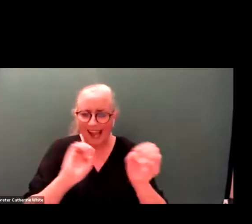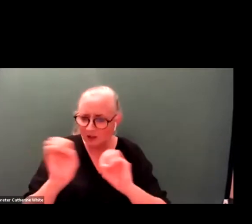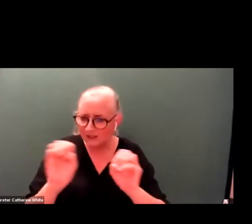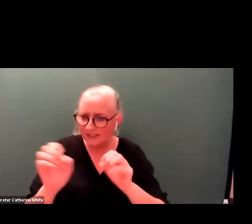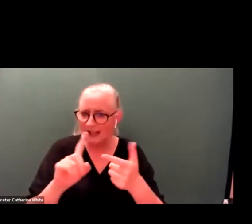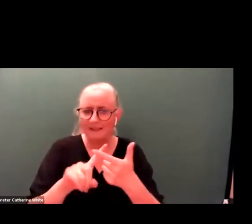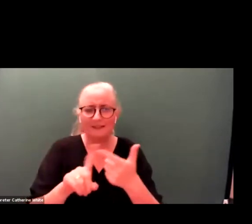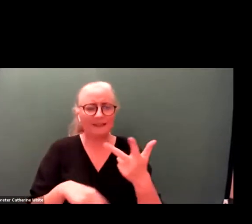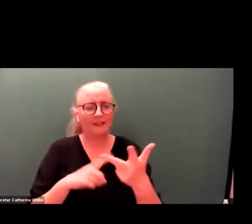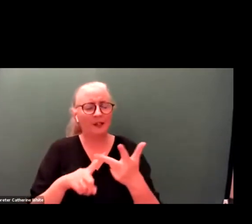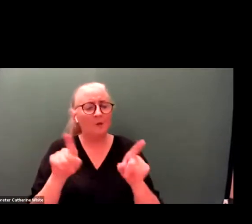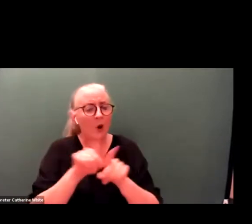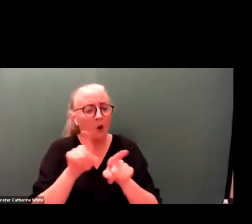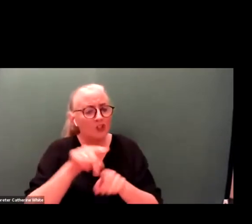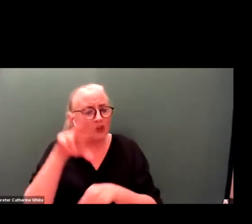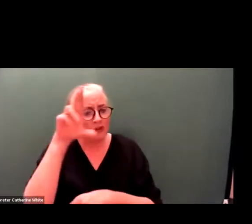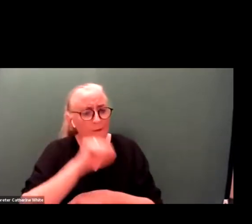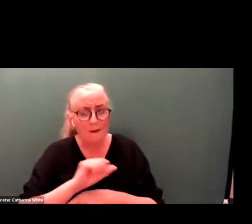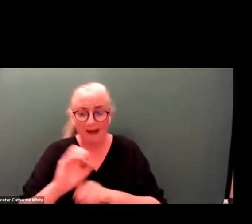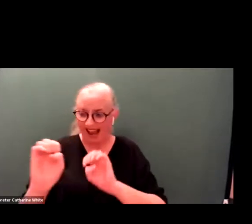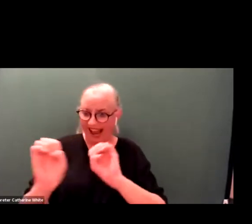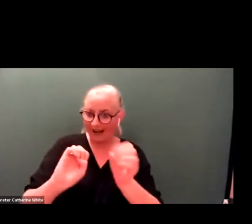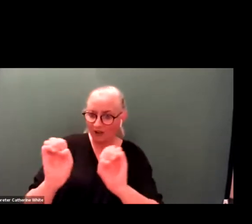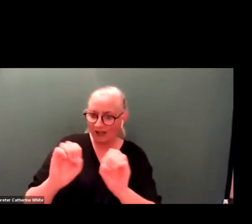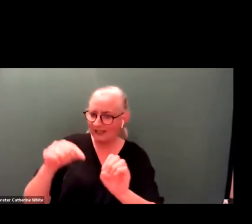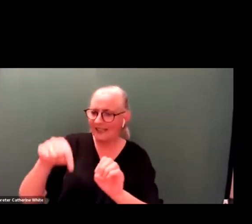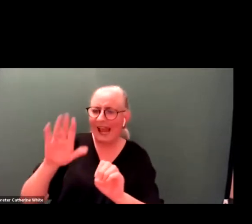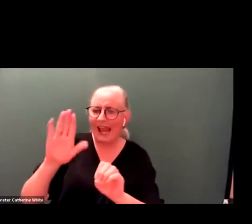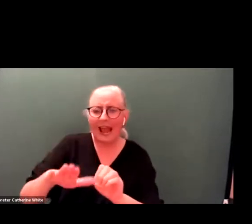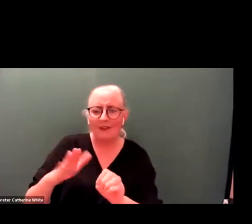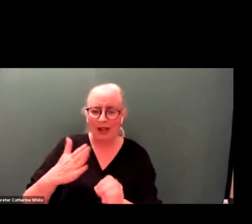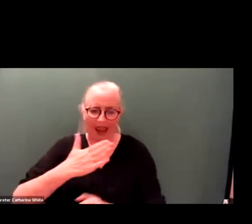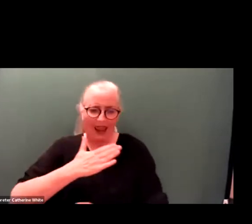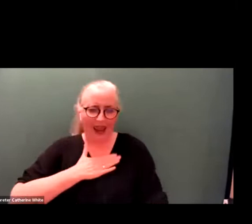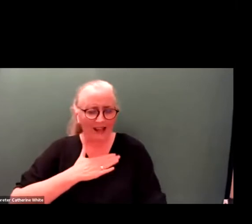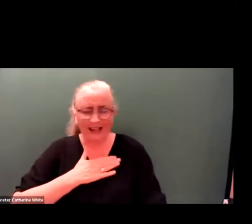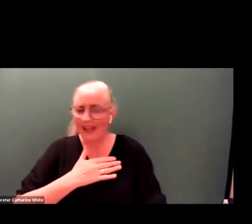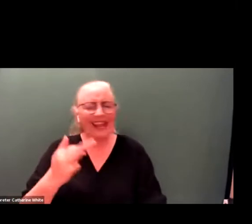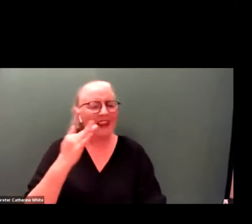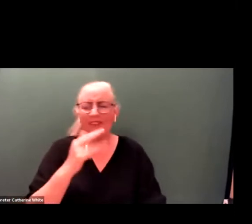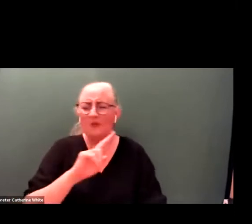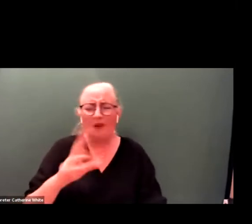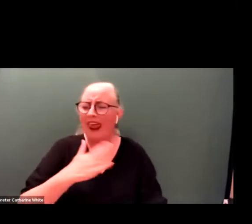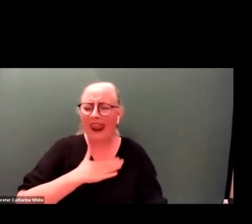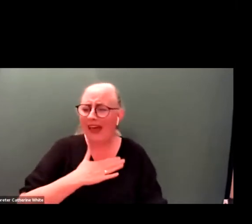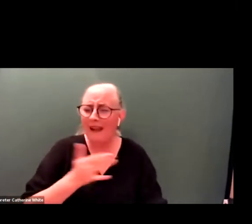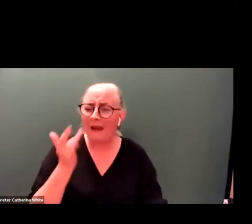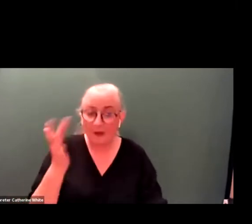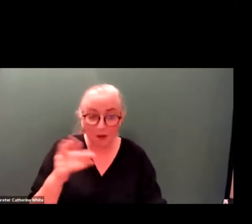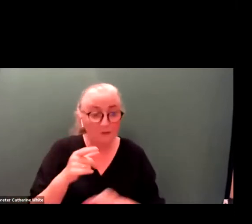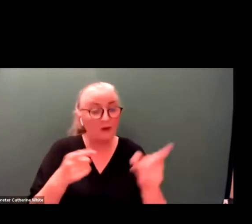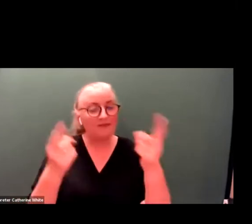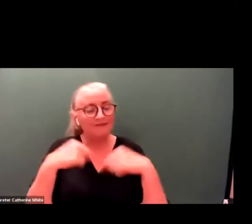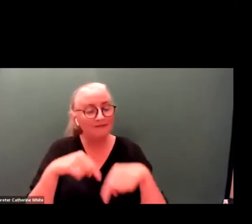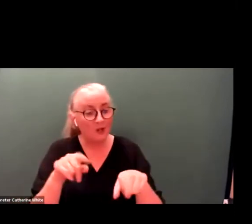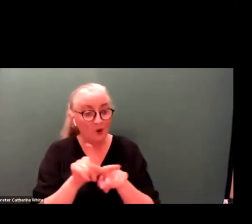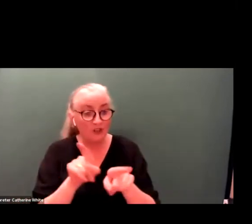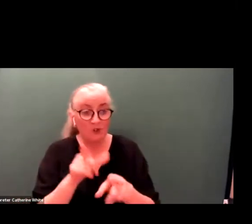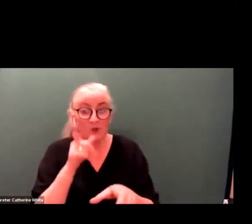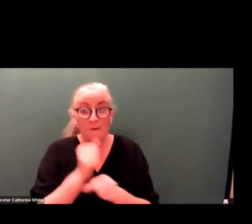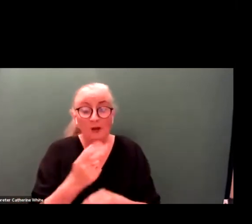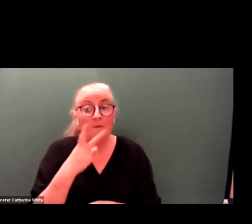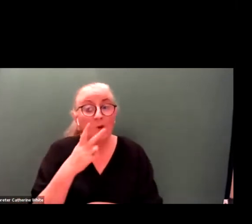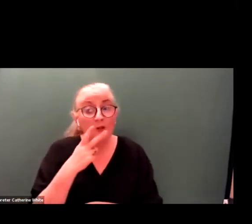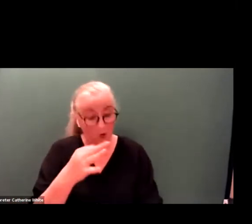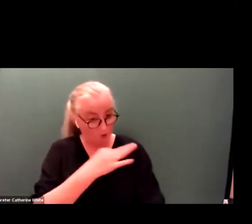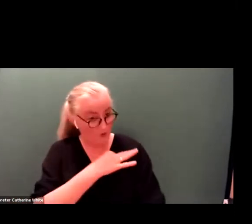but also bearing in mind that the exercise you do has to be something you like or you're not going to stick at it. I talk about smoking status. It's a really good time to